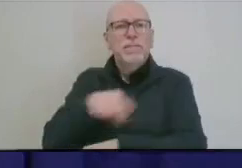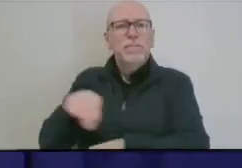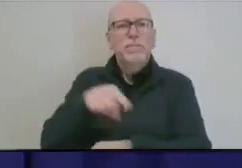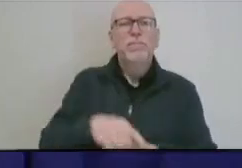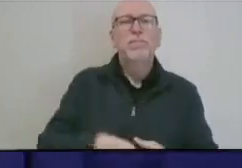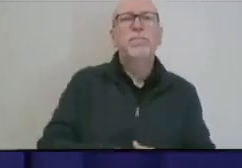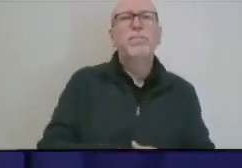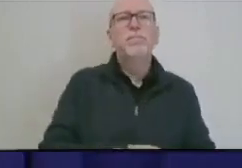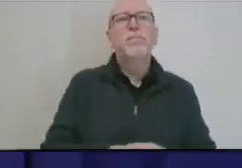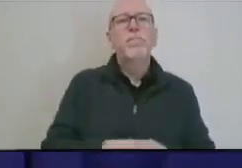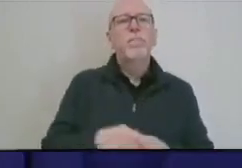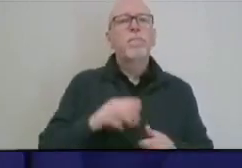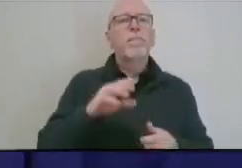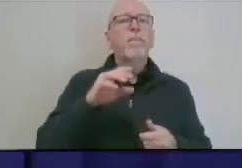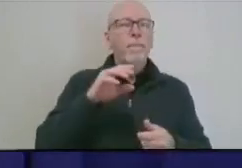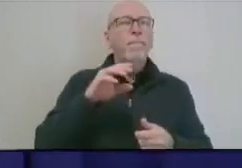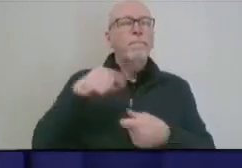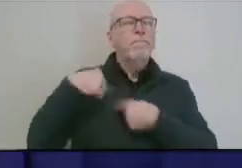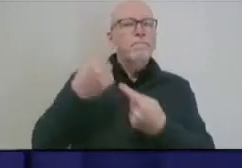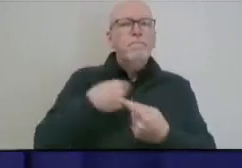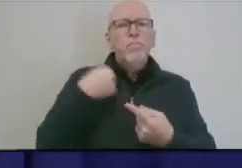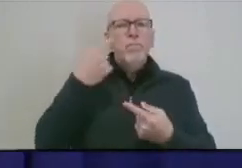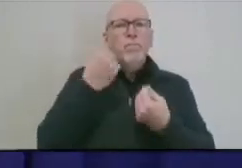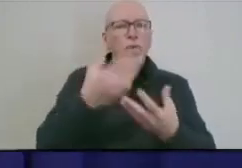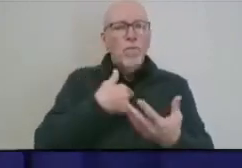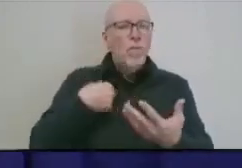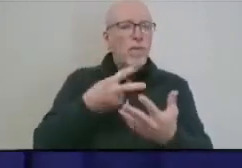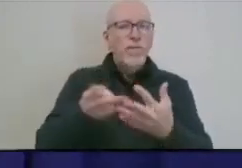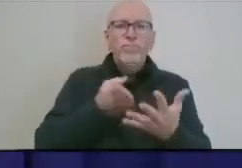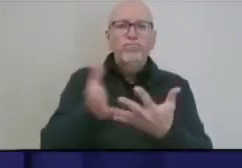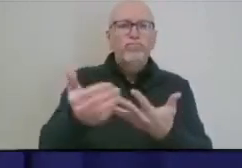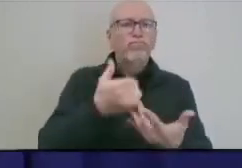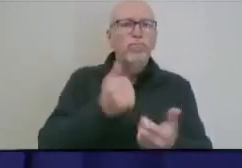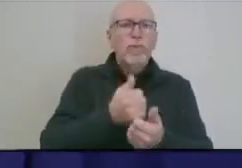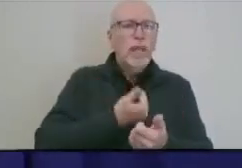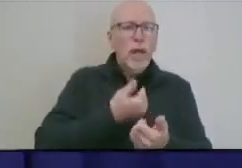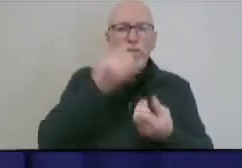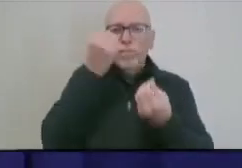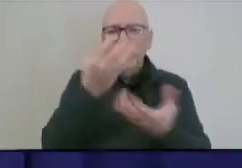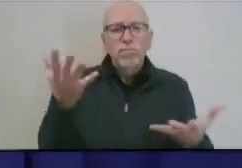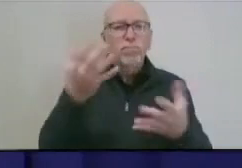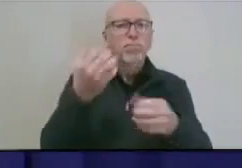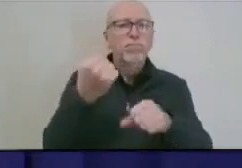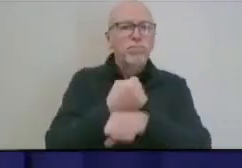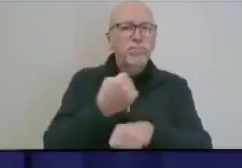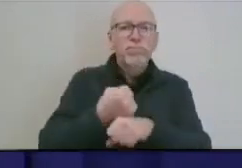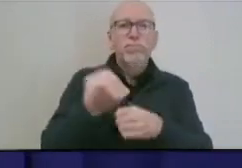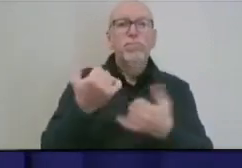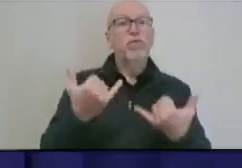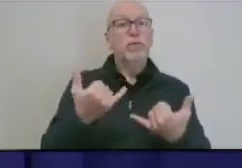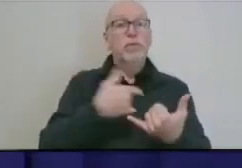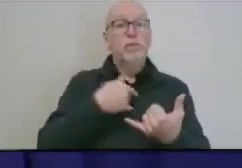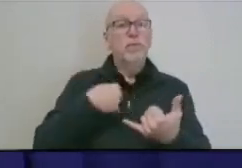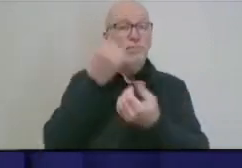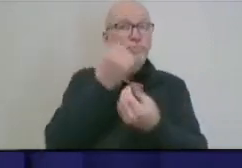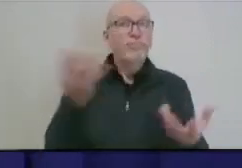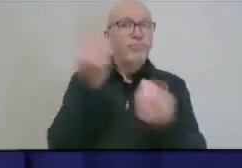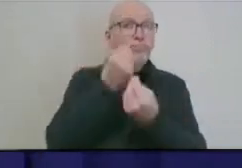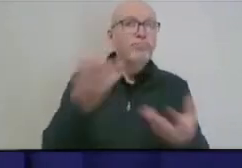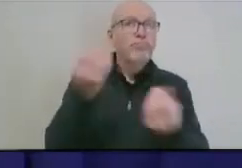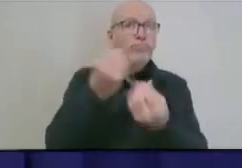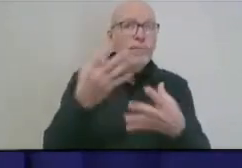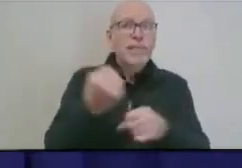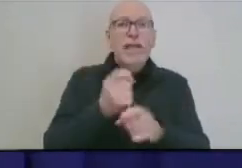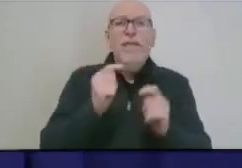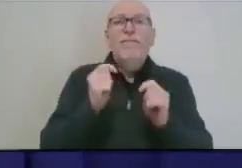All along, we've told you that we want to be transparent in our data and in our data review. We are reporting data as fast to you